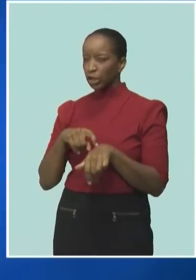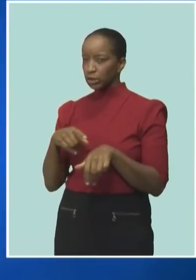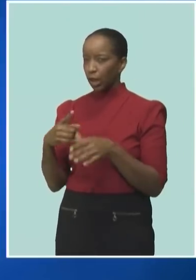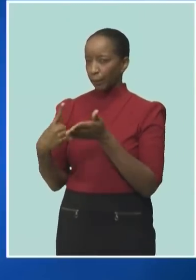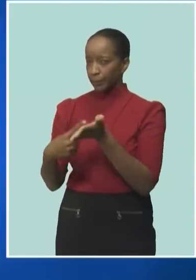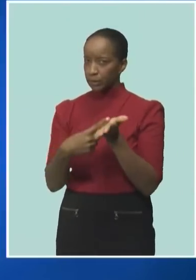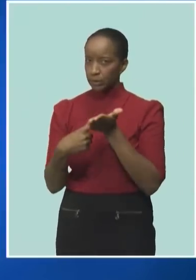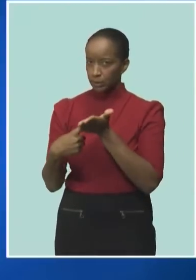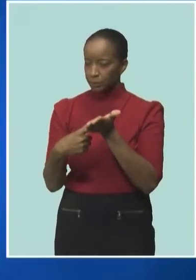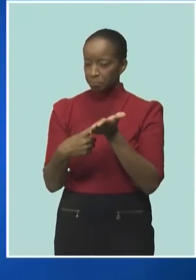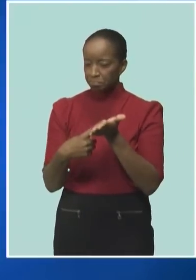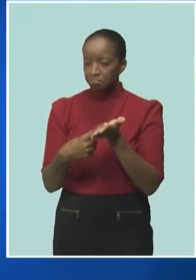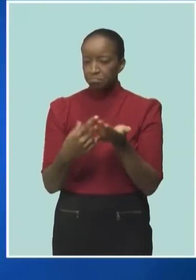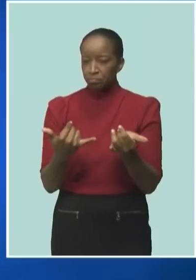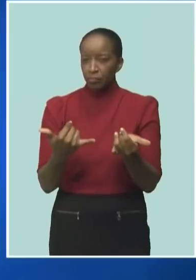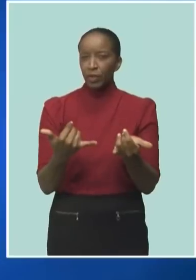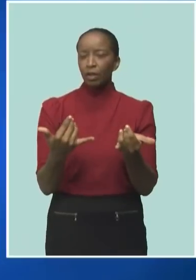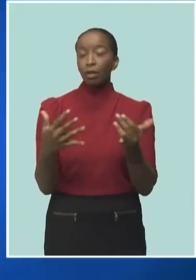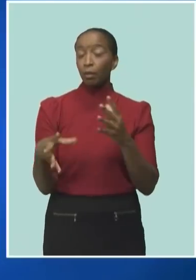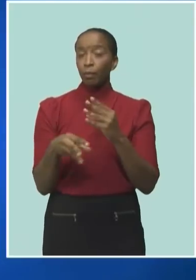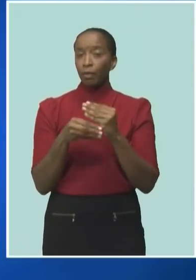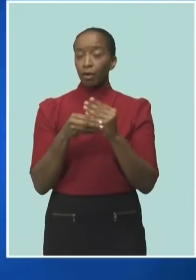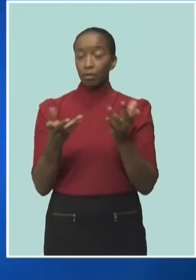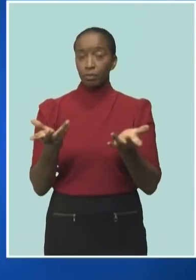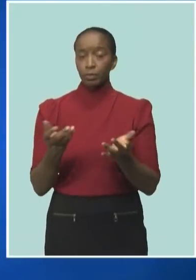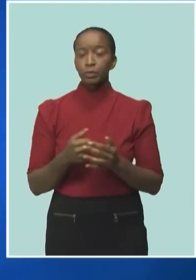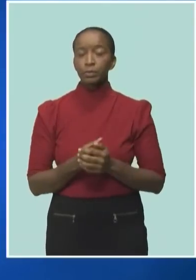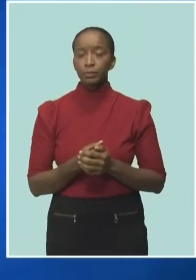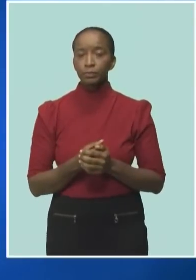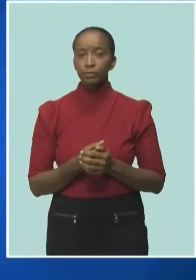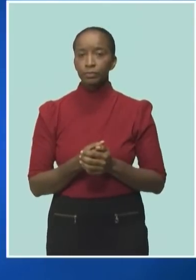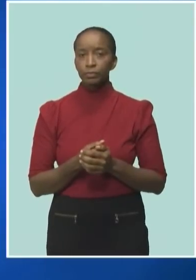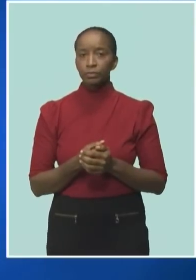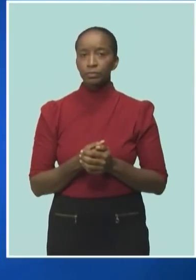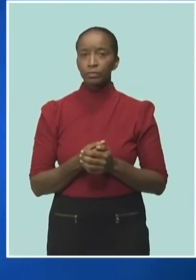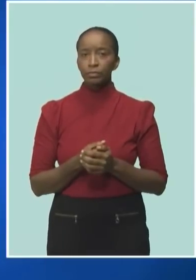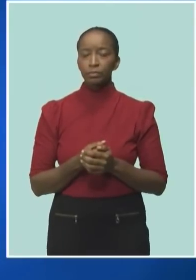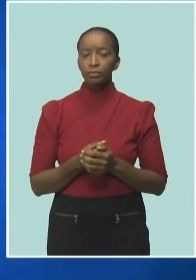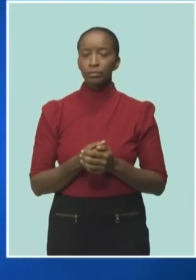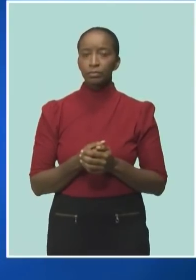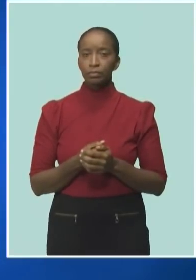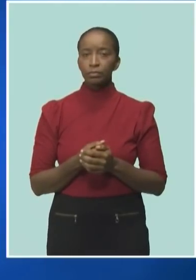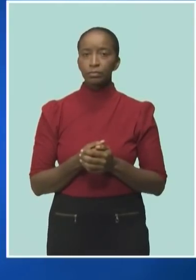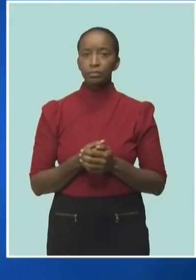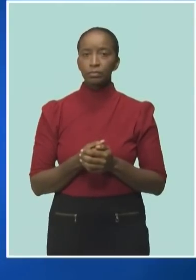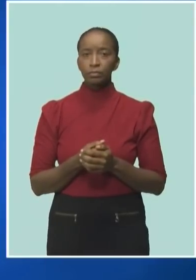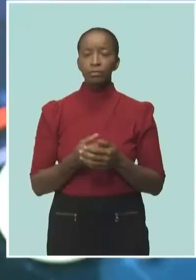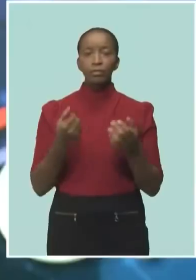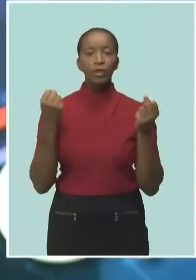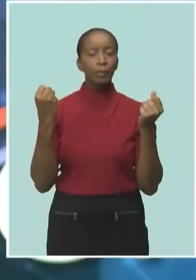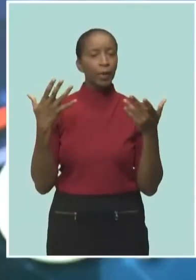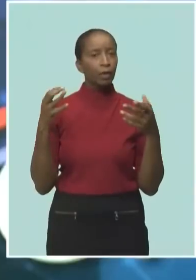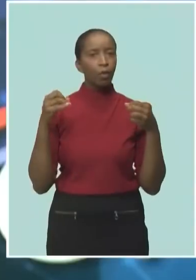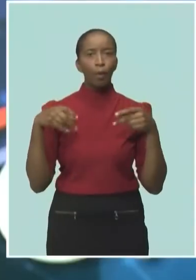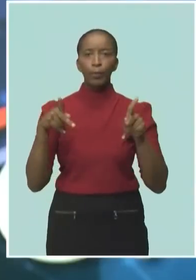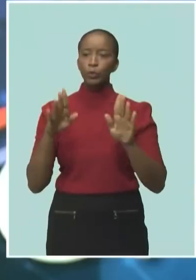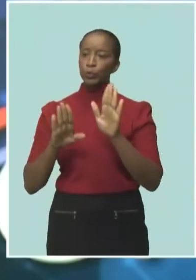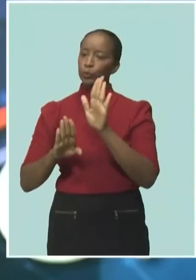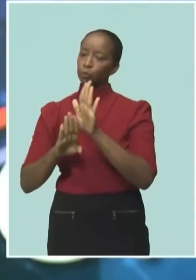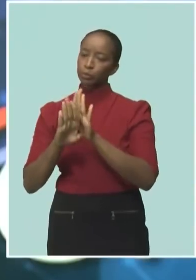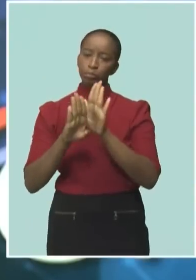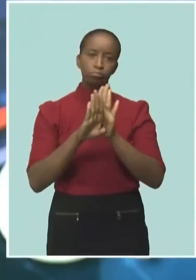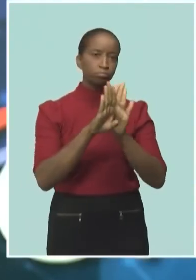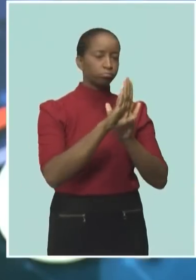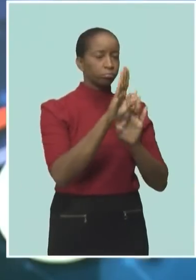will add, though, that there are so many developmental opportunities around. Canon Seeley